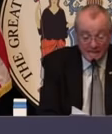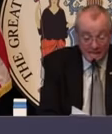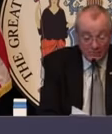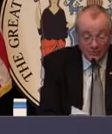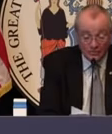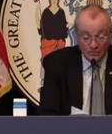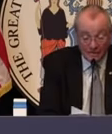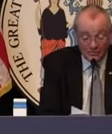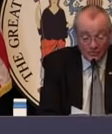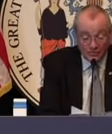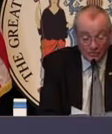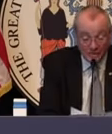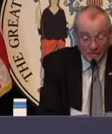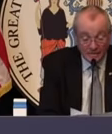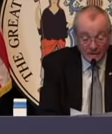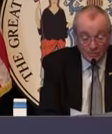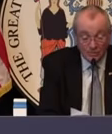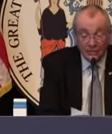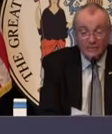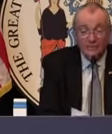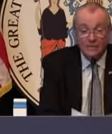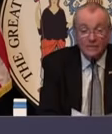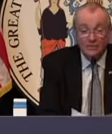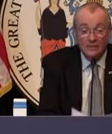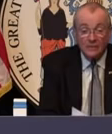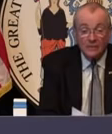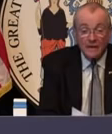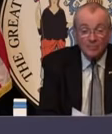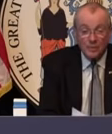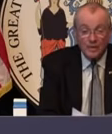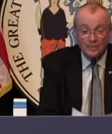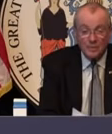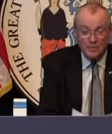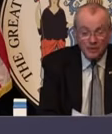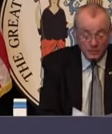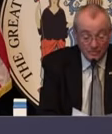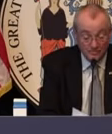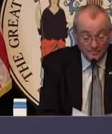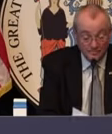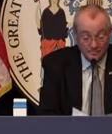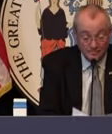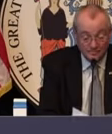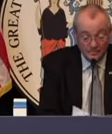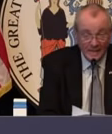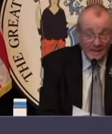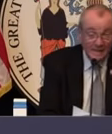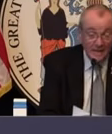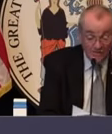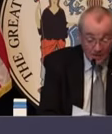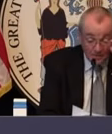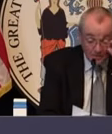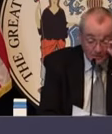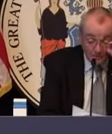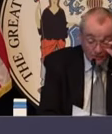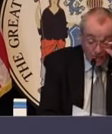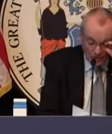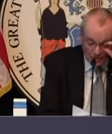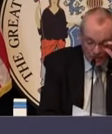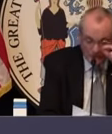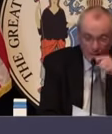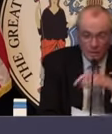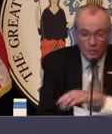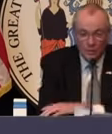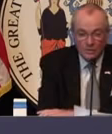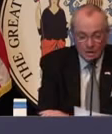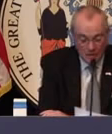great-grandchildren, and many nieces, nephews, neighbors, and friends. God bless them both. Next up, this is